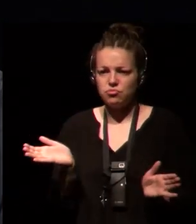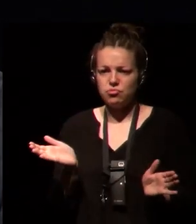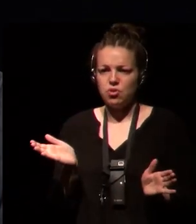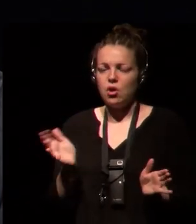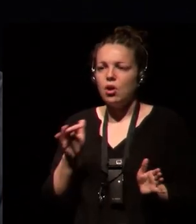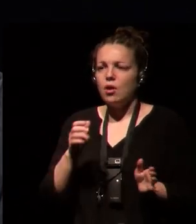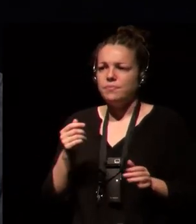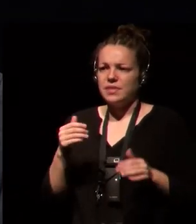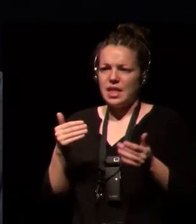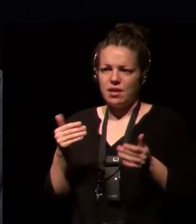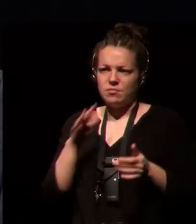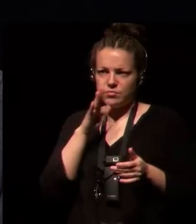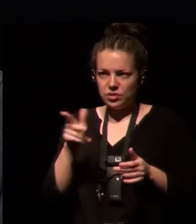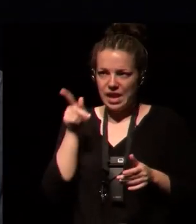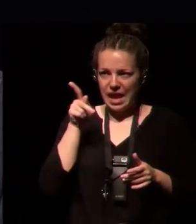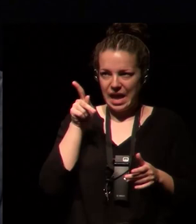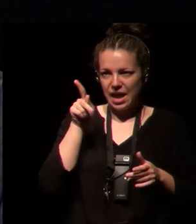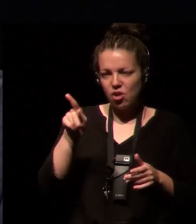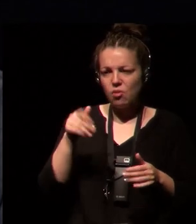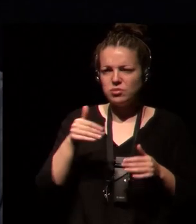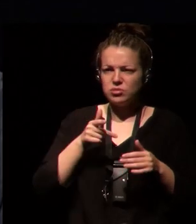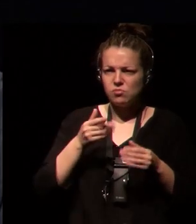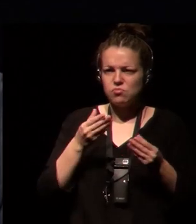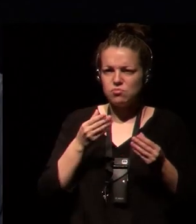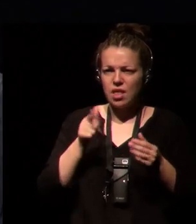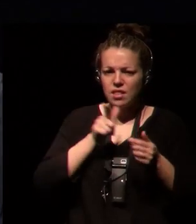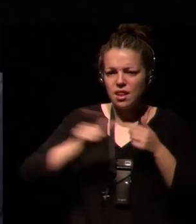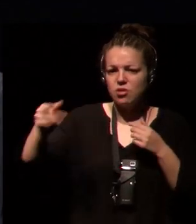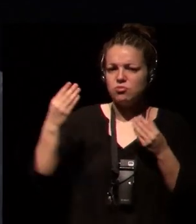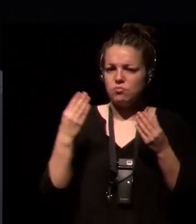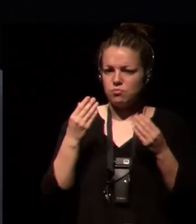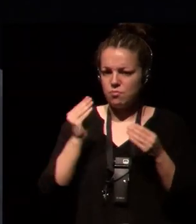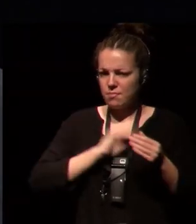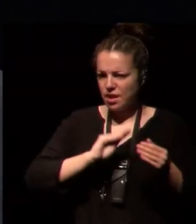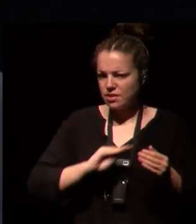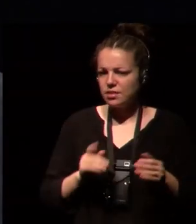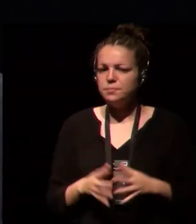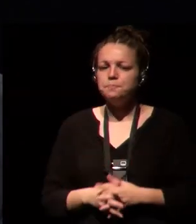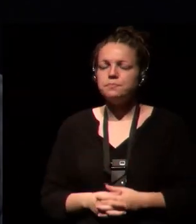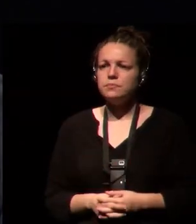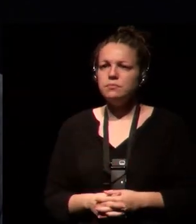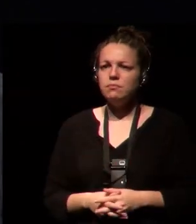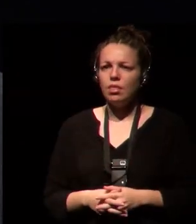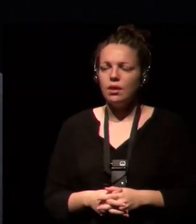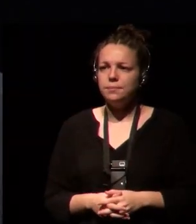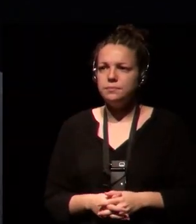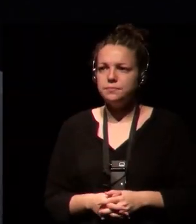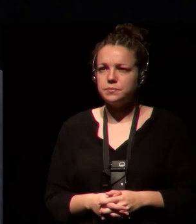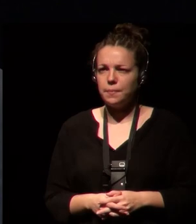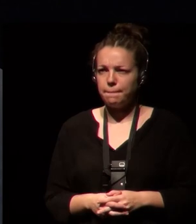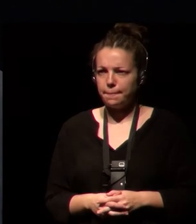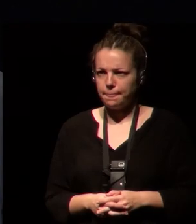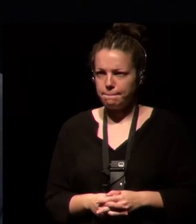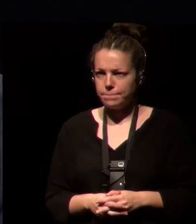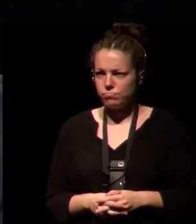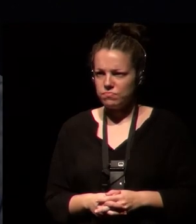There are thousands of ships of shame. Across the ocean, hay rust buckets where food and water is scarce and where wages are often not paid. Barcos